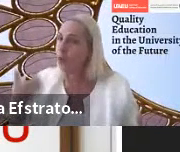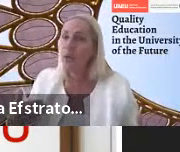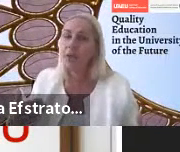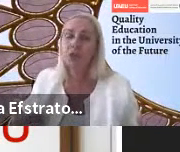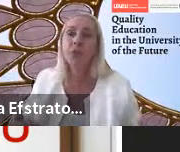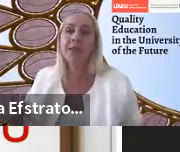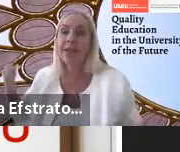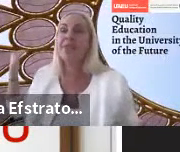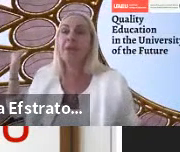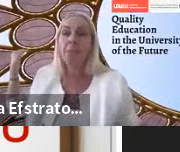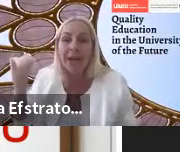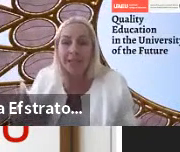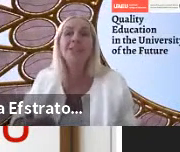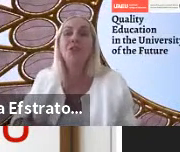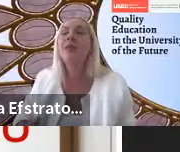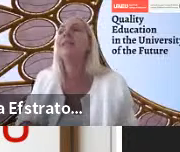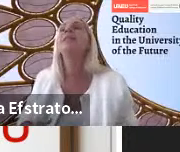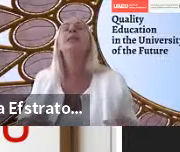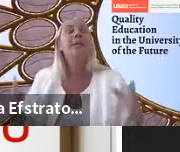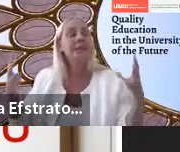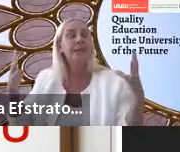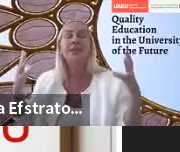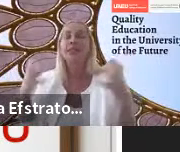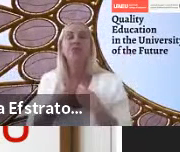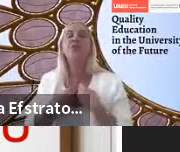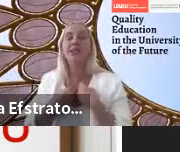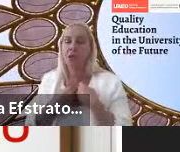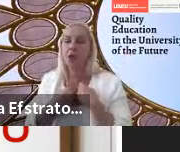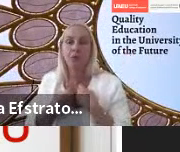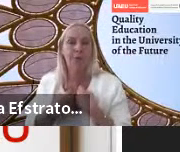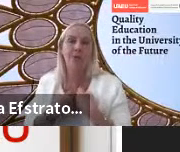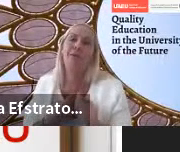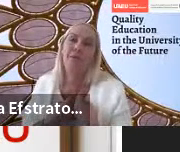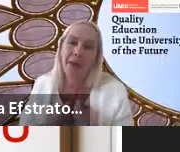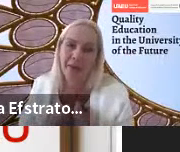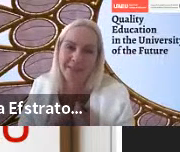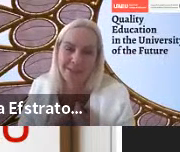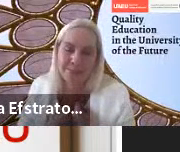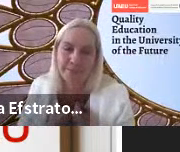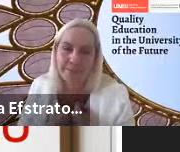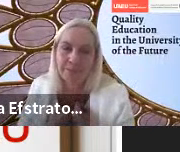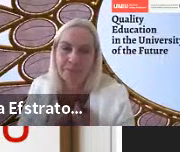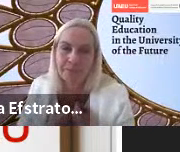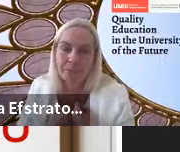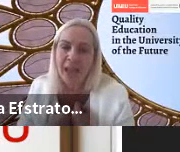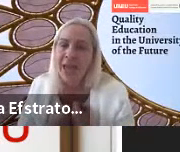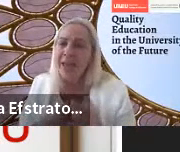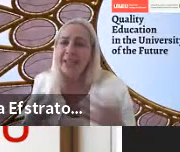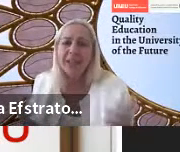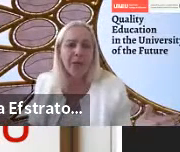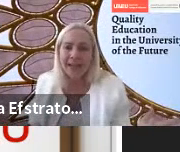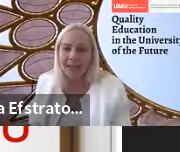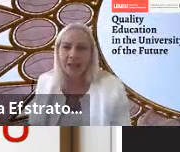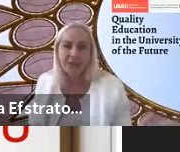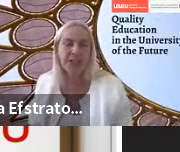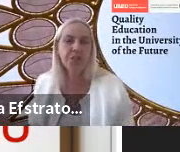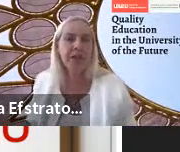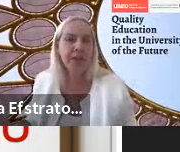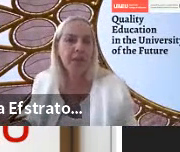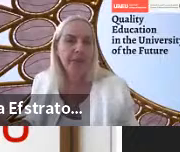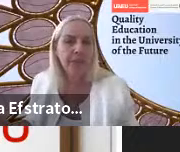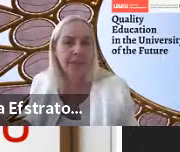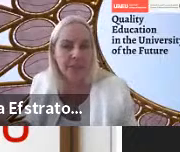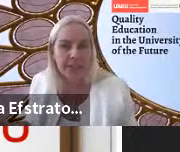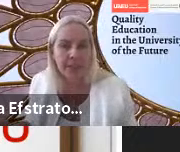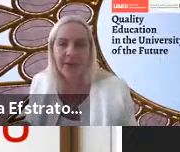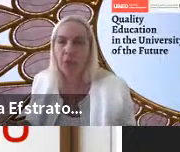if they don't want to do it and they must do it, it's the stress goes to the parents. He really